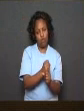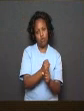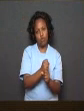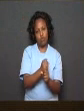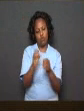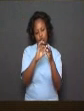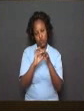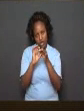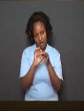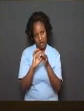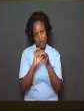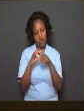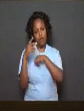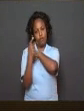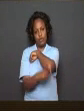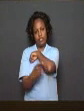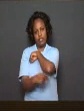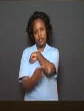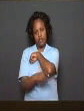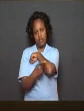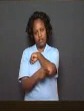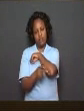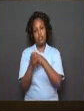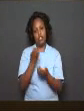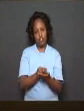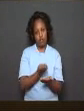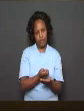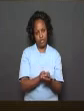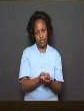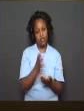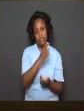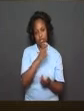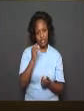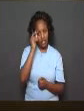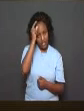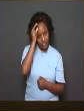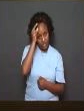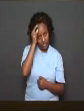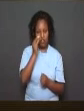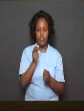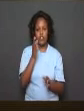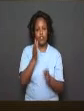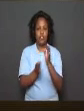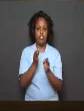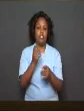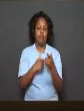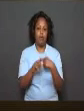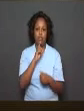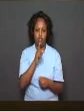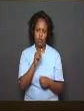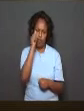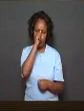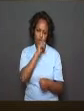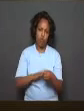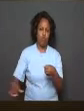bring about social, political, economic, and cultural justice